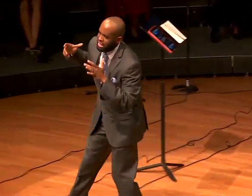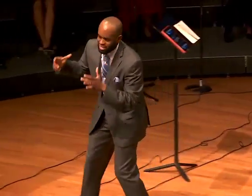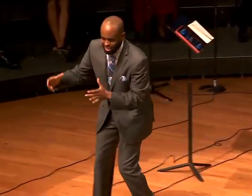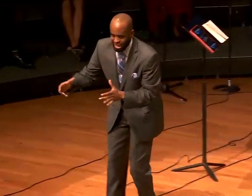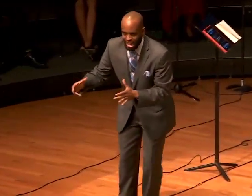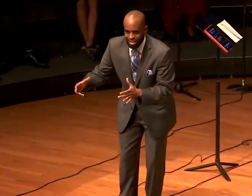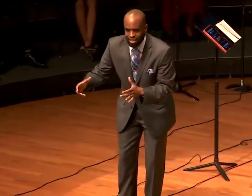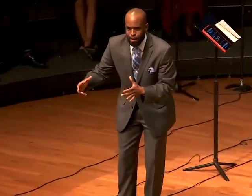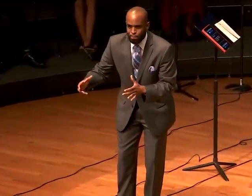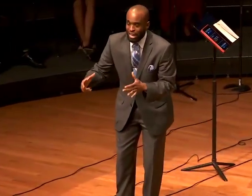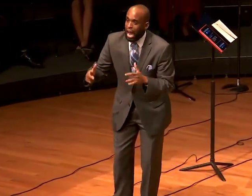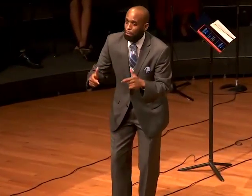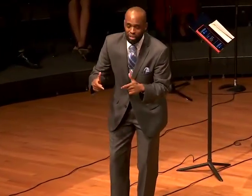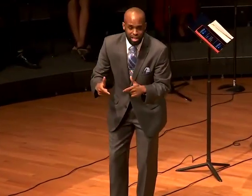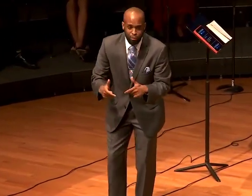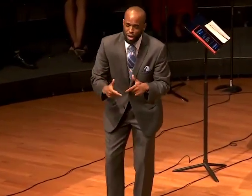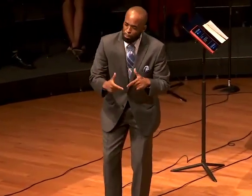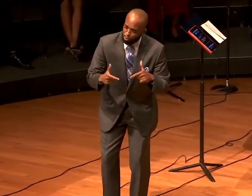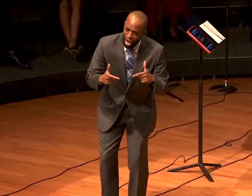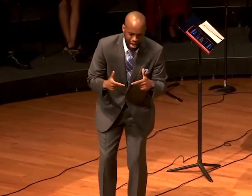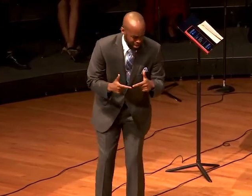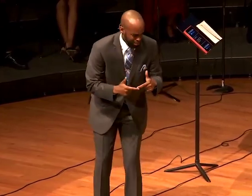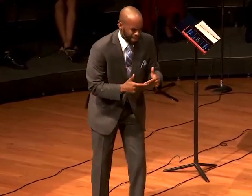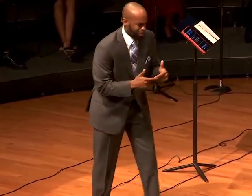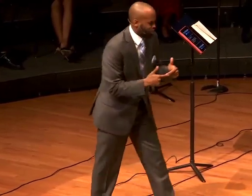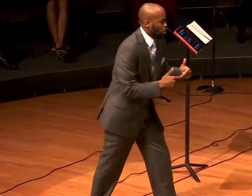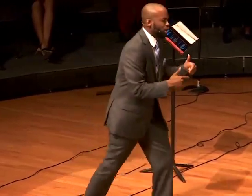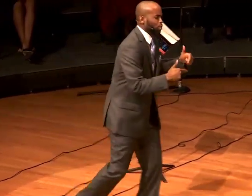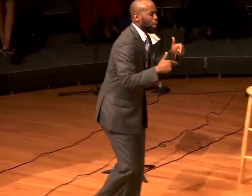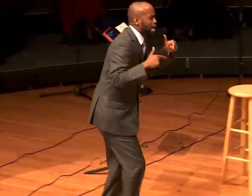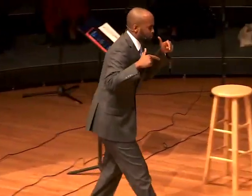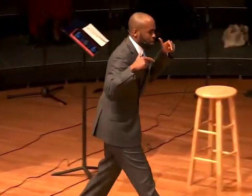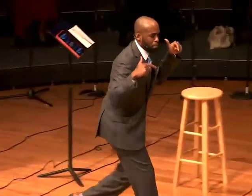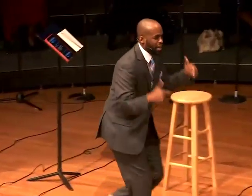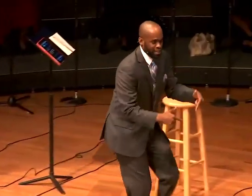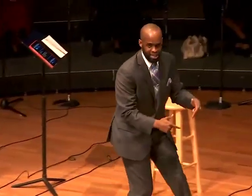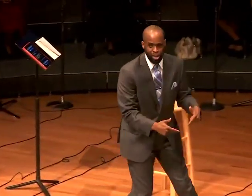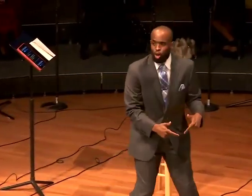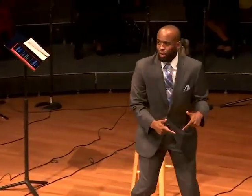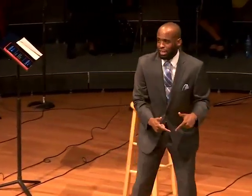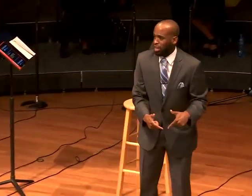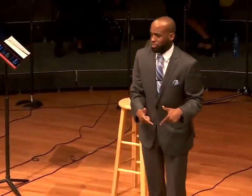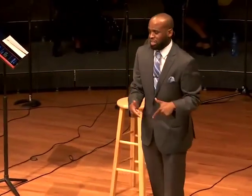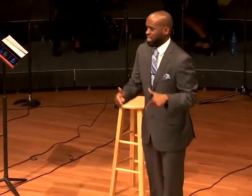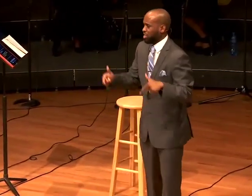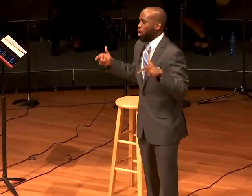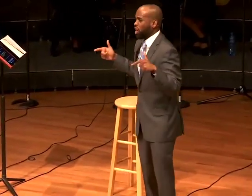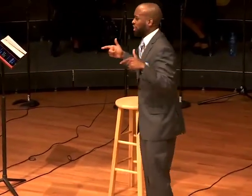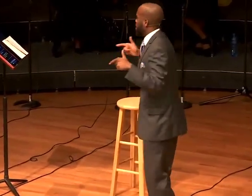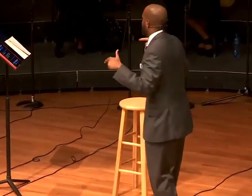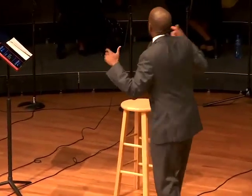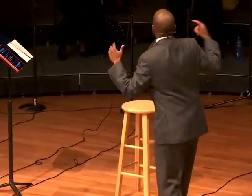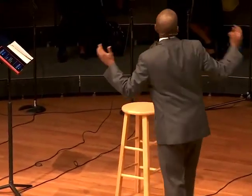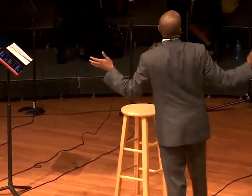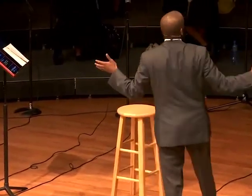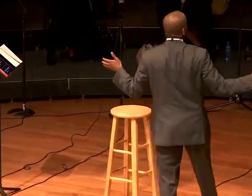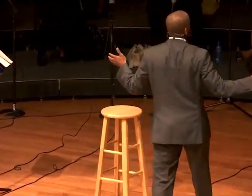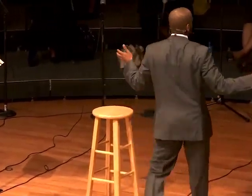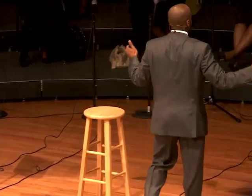so into that, that I believe we are primed and just, we are ripe for the picking when it comes to this